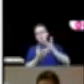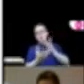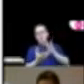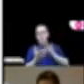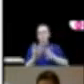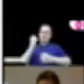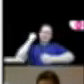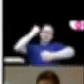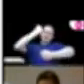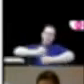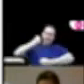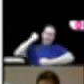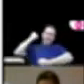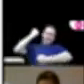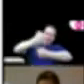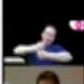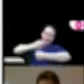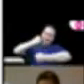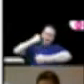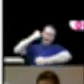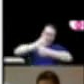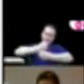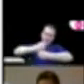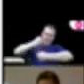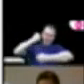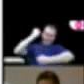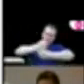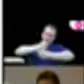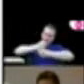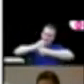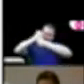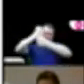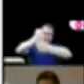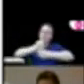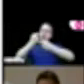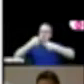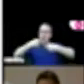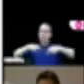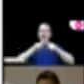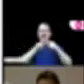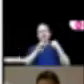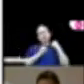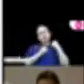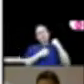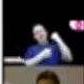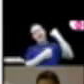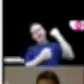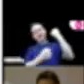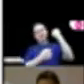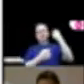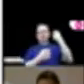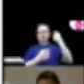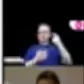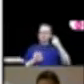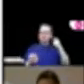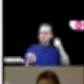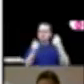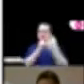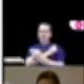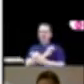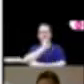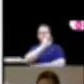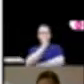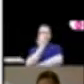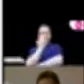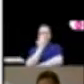campaigning, campaigning, and campaigning, and campaigning. We need to fight. We need to change all these, especially